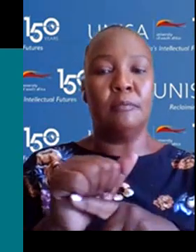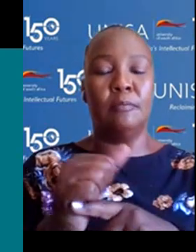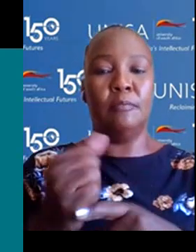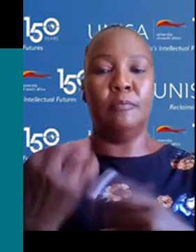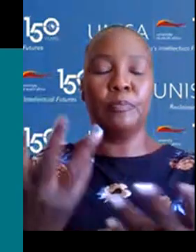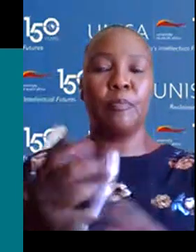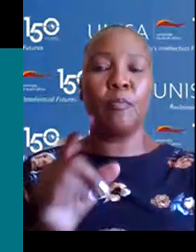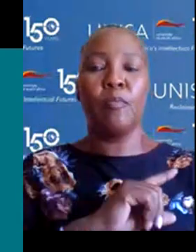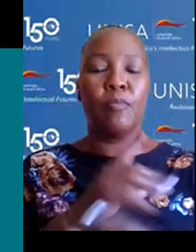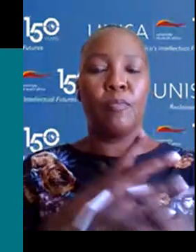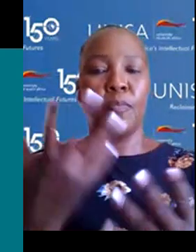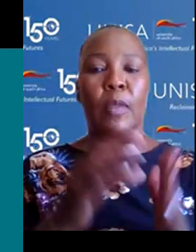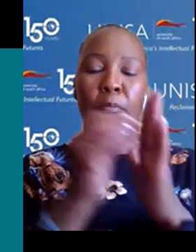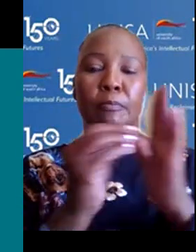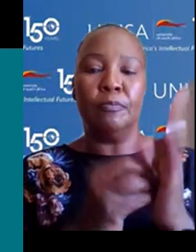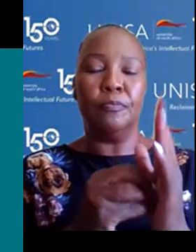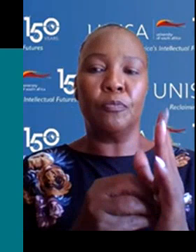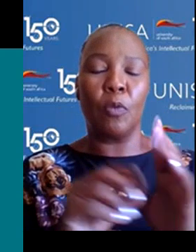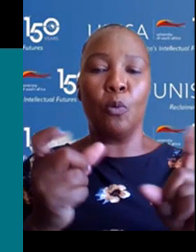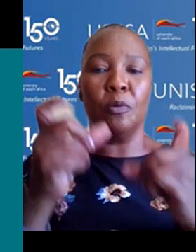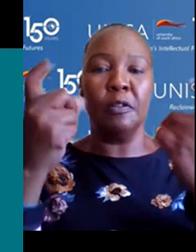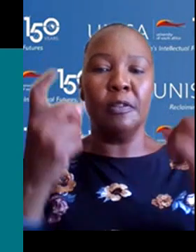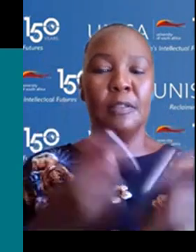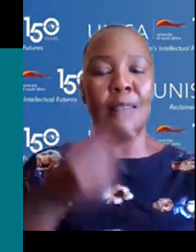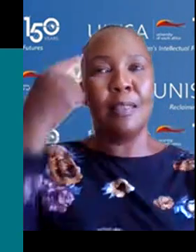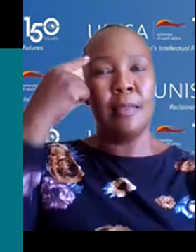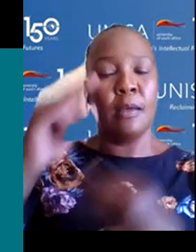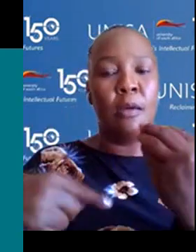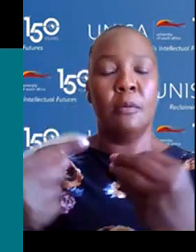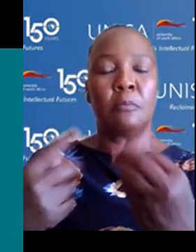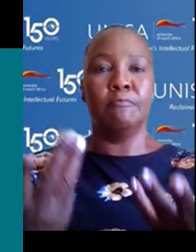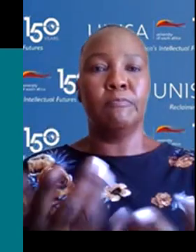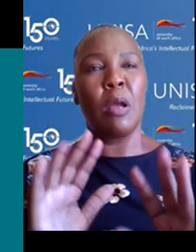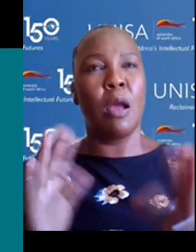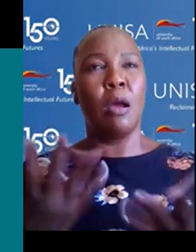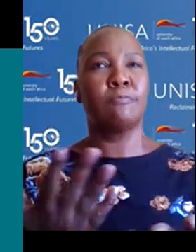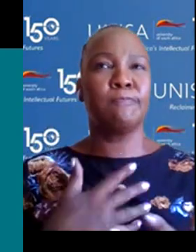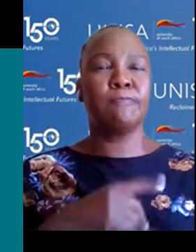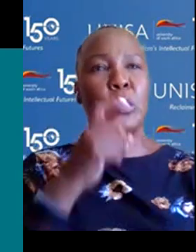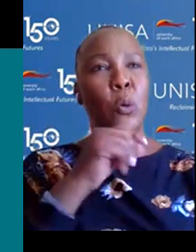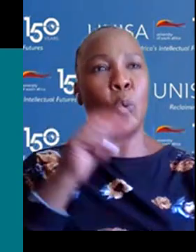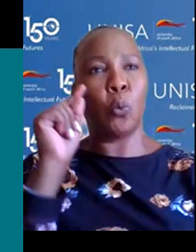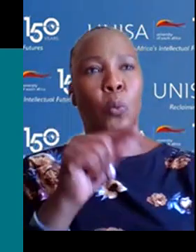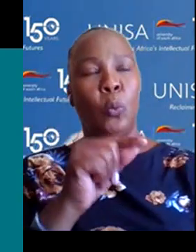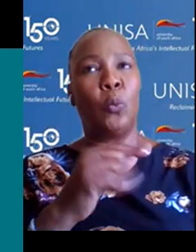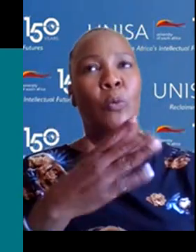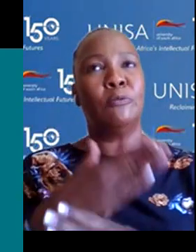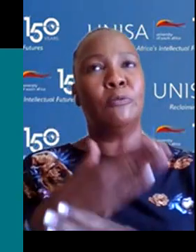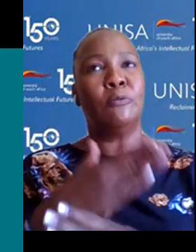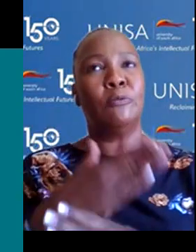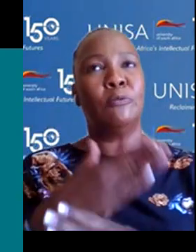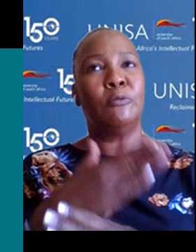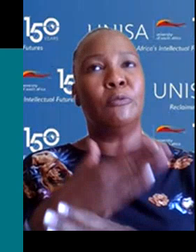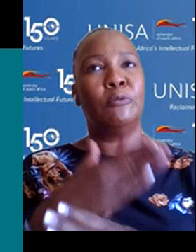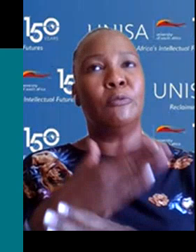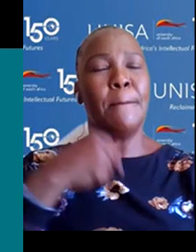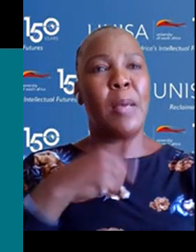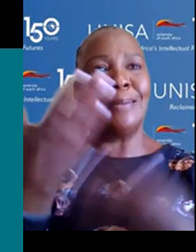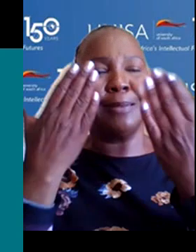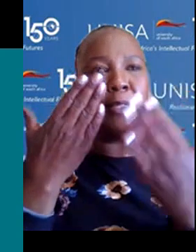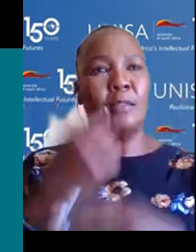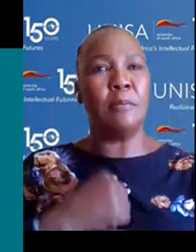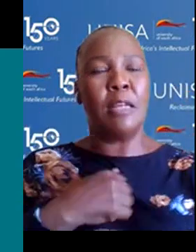we're setting up quickly, think about how can I use this to make sure that my studies